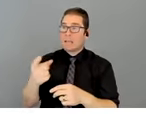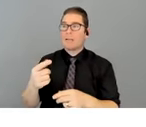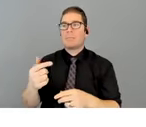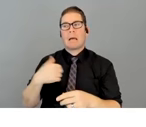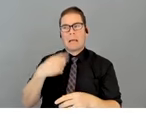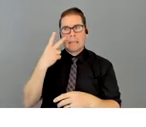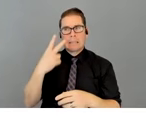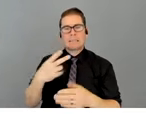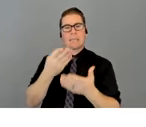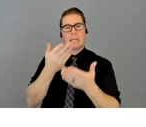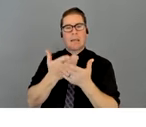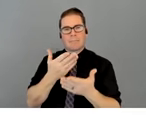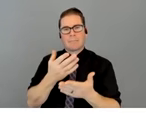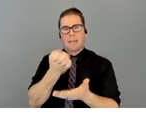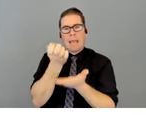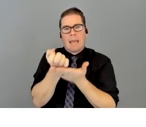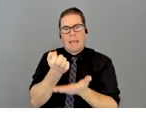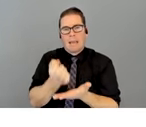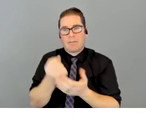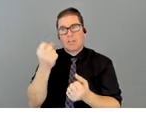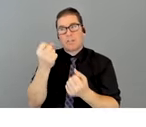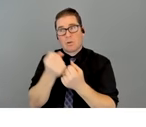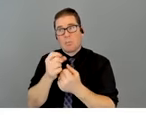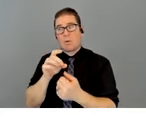If I can add to that,